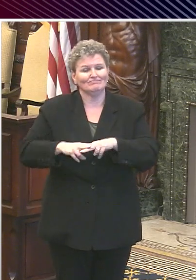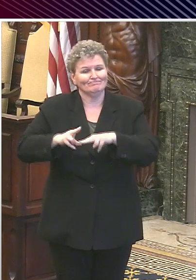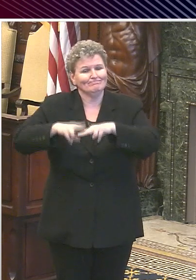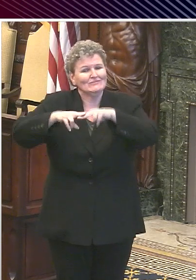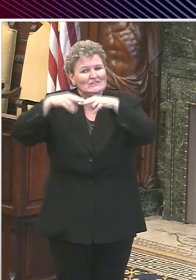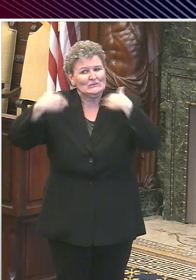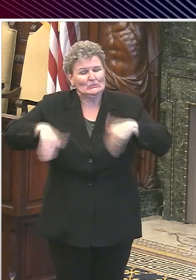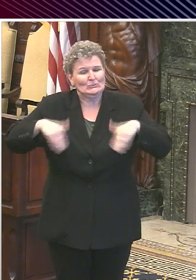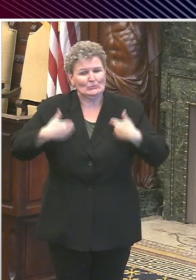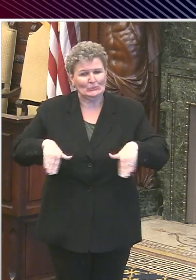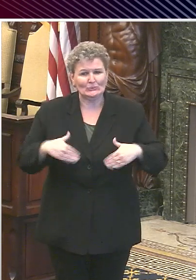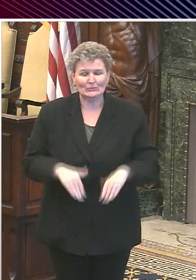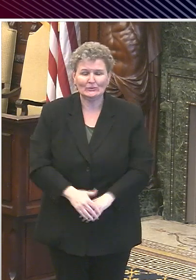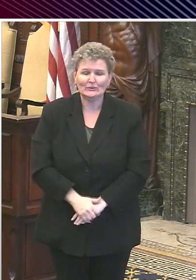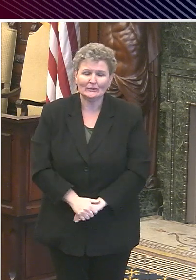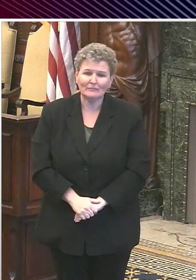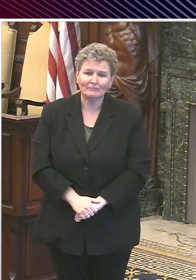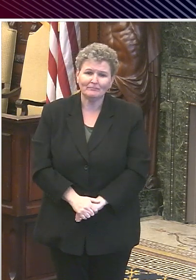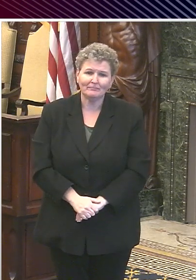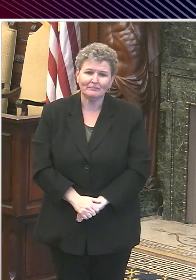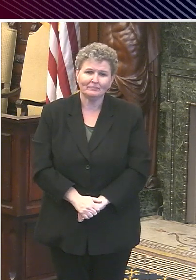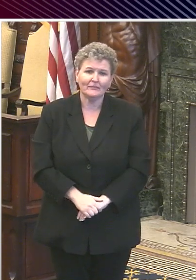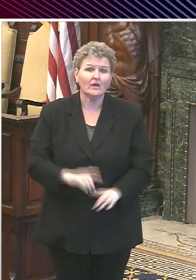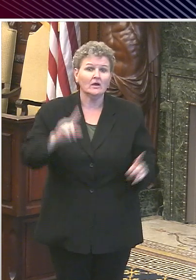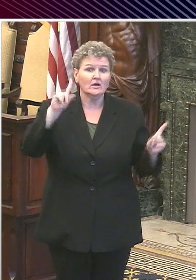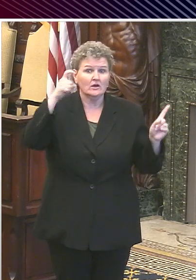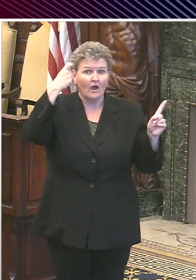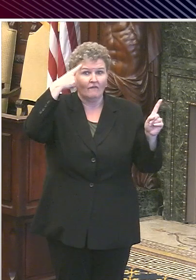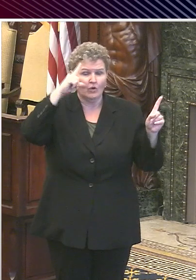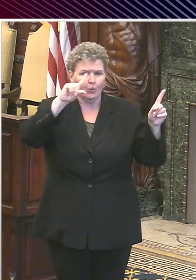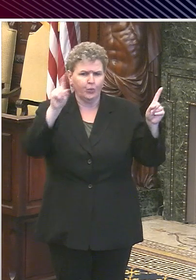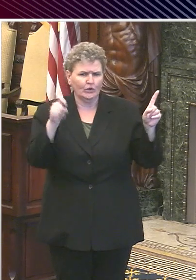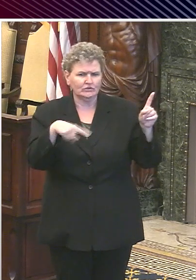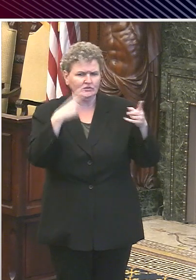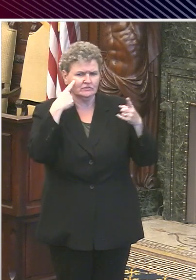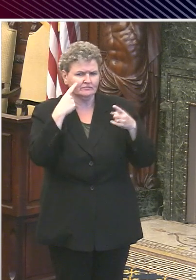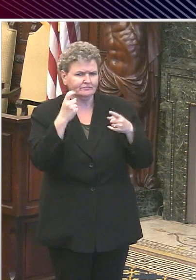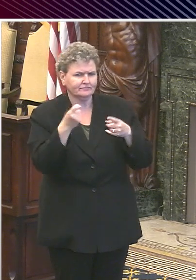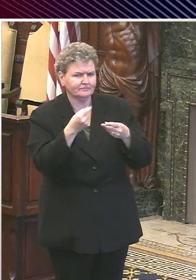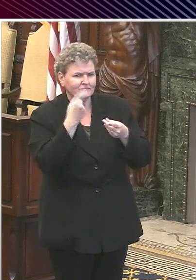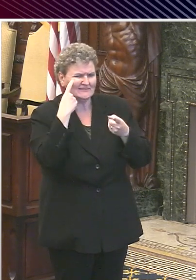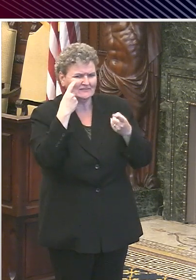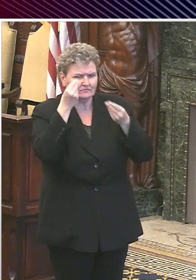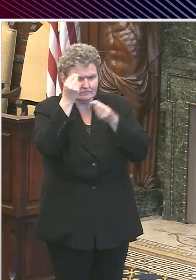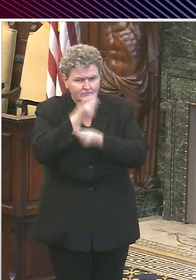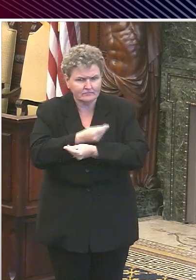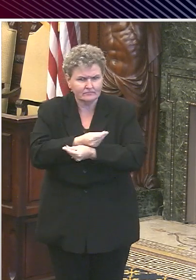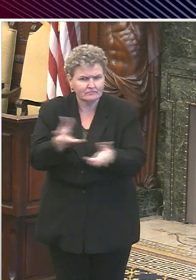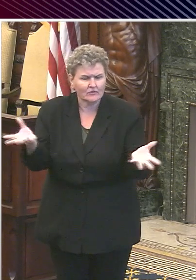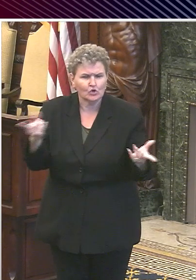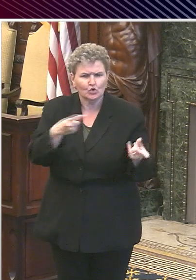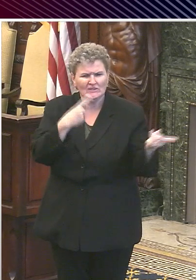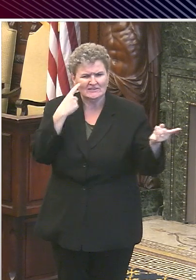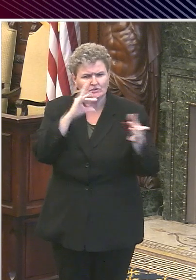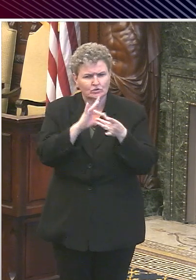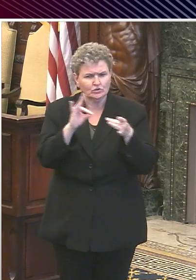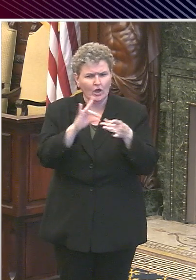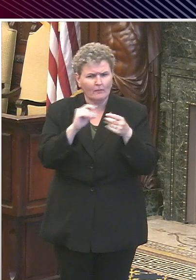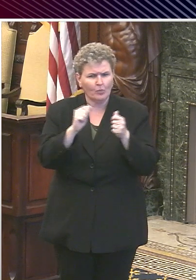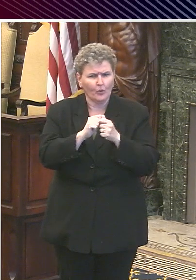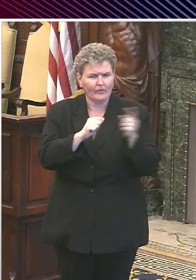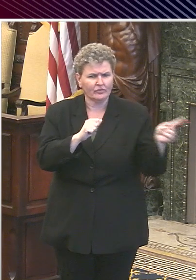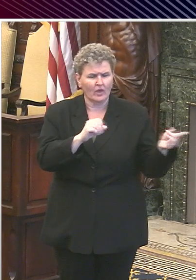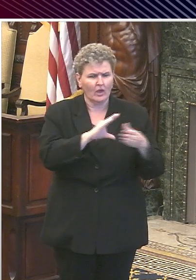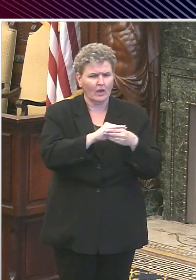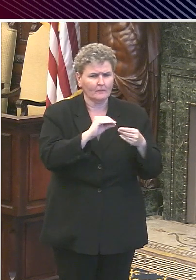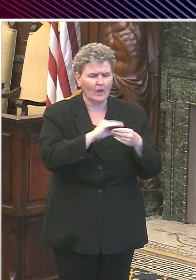Lastly, the governor issued that statement. I'm not sure if you addressed it in your opening words or not,